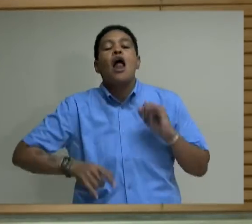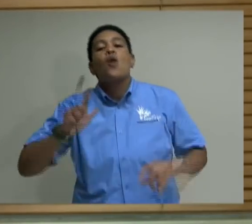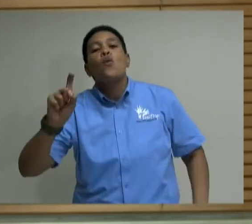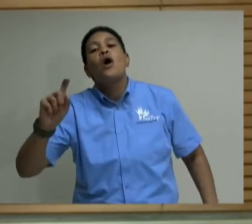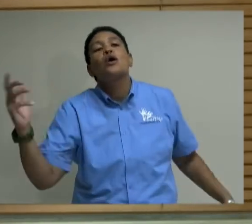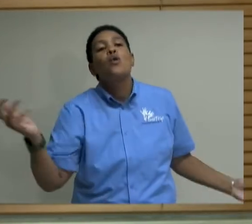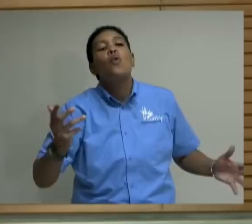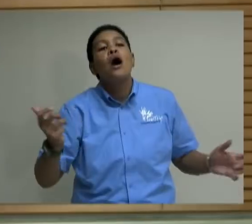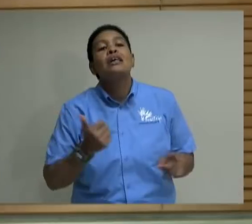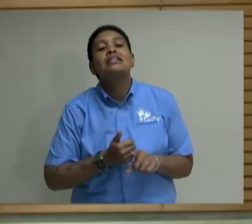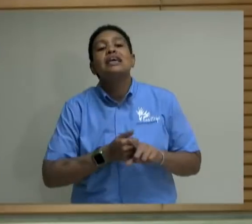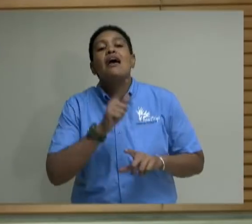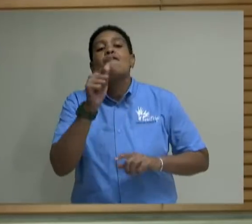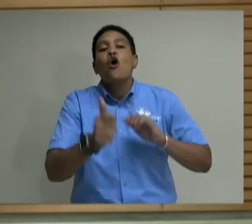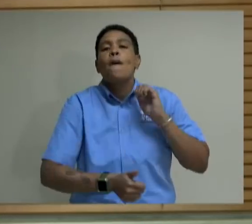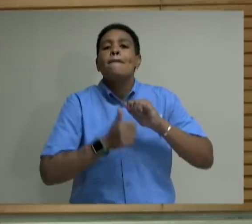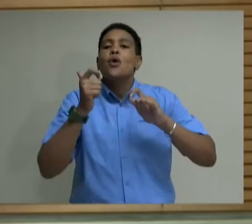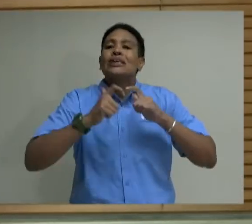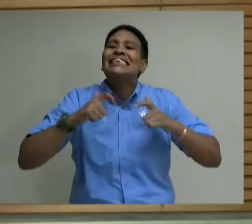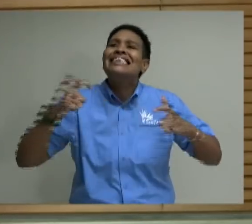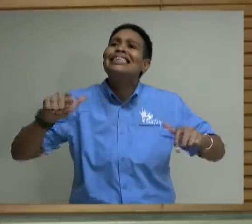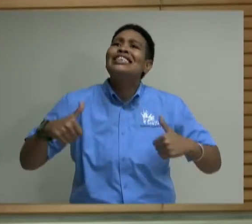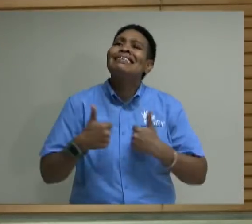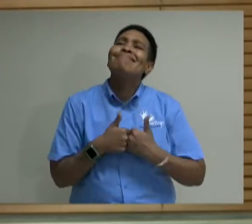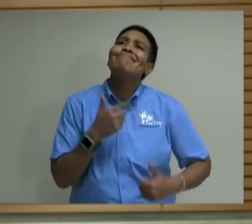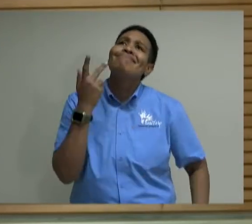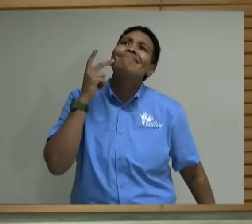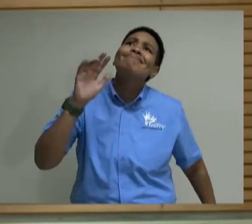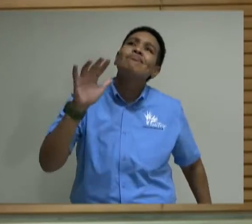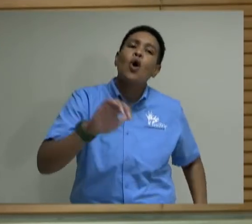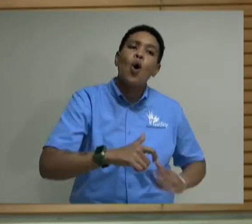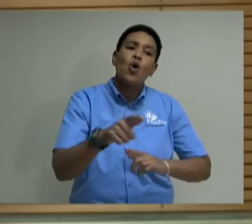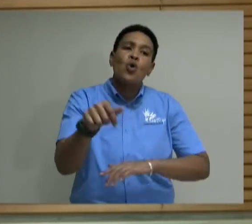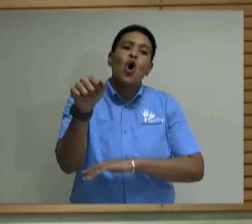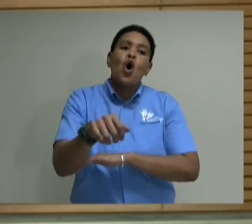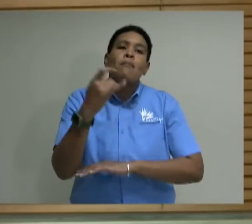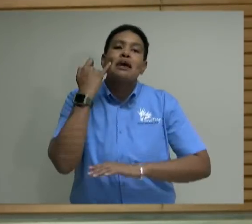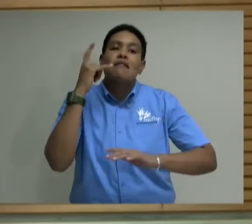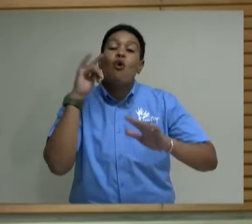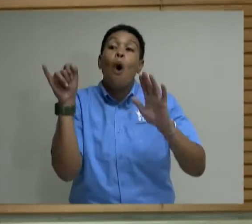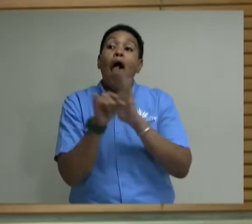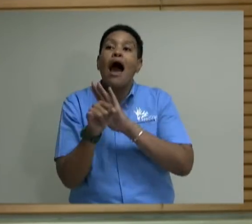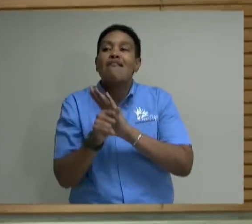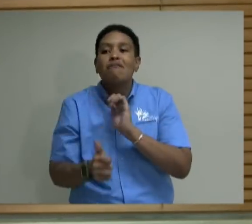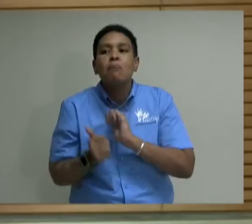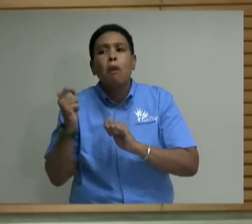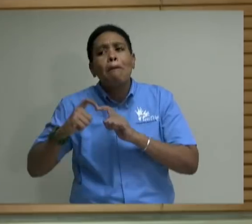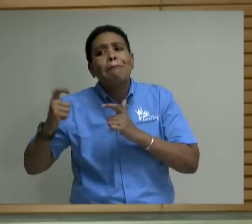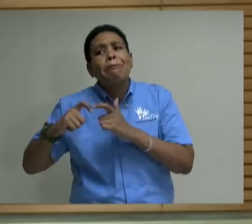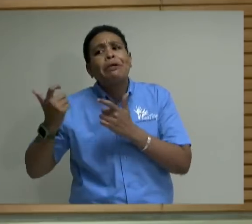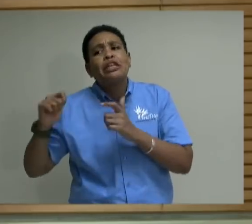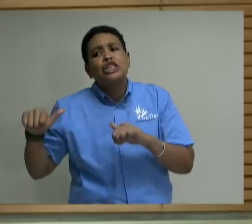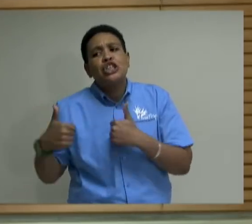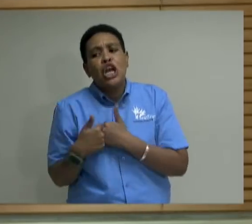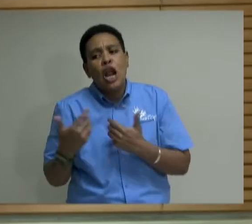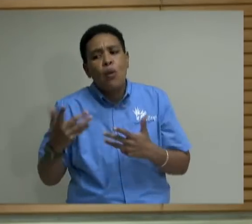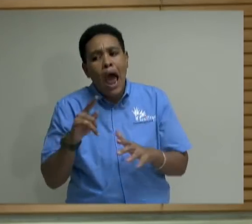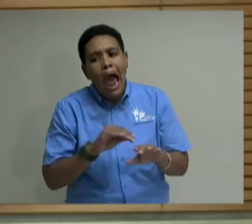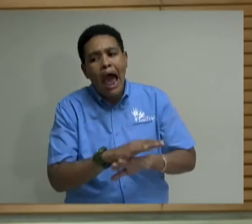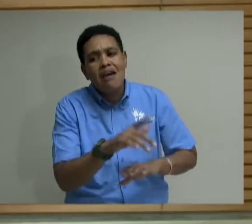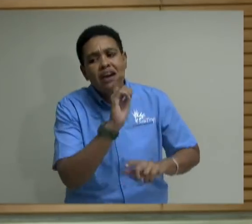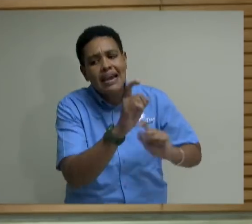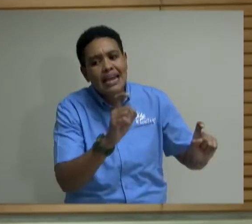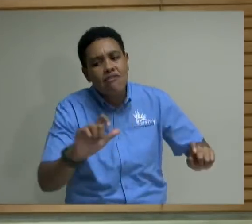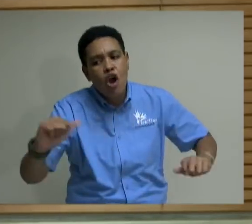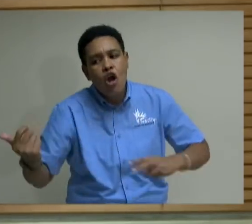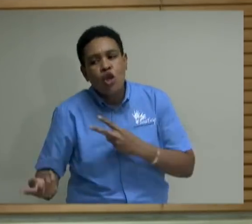What would have been your most significant challenge, and how would you overcome if you were to identify the most significant? And what advice would you give to other